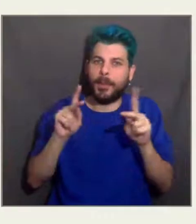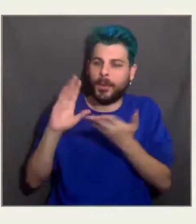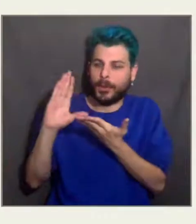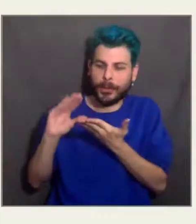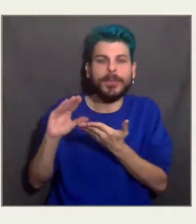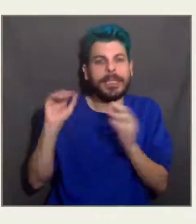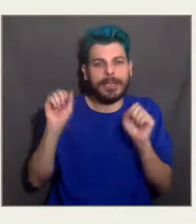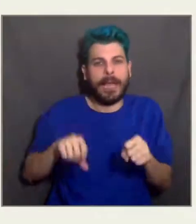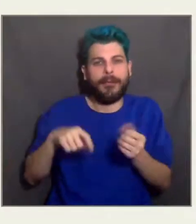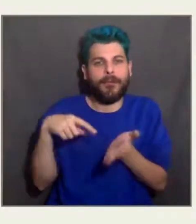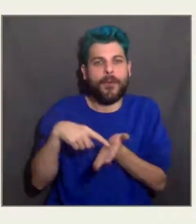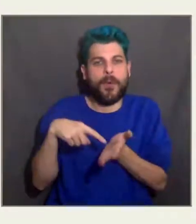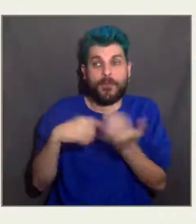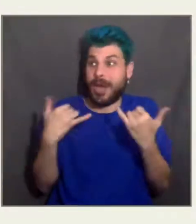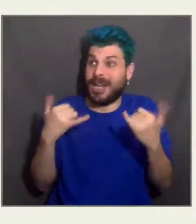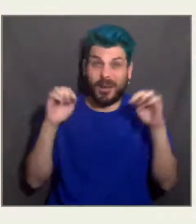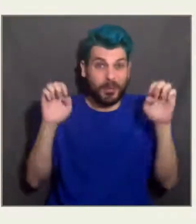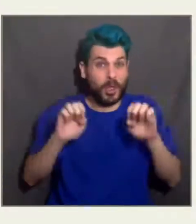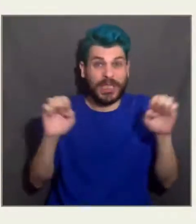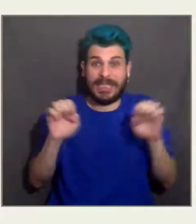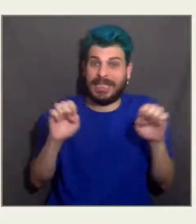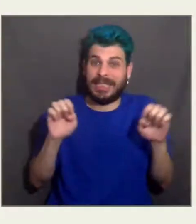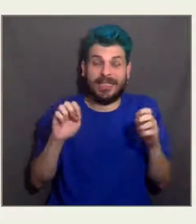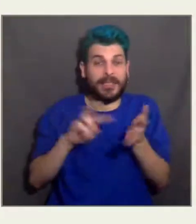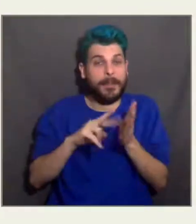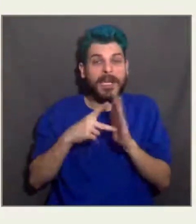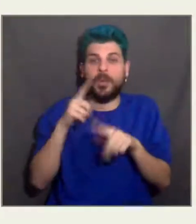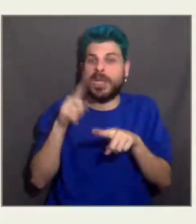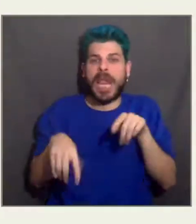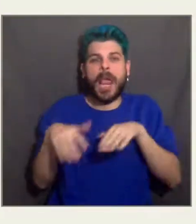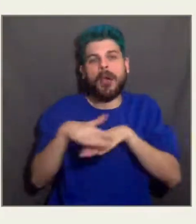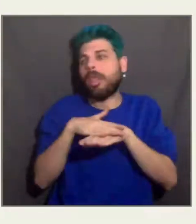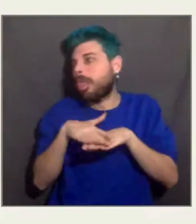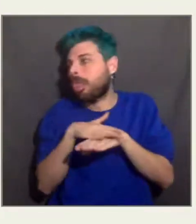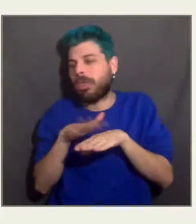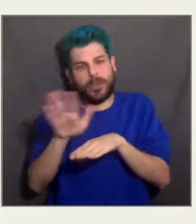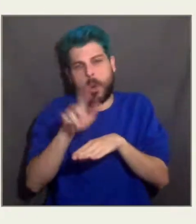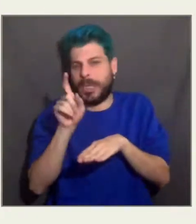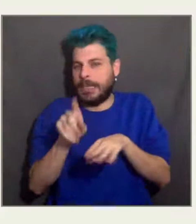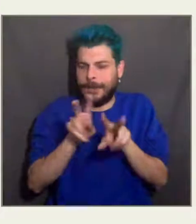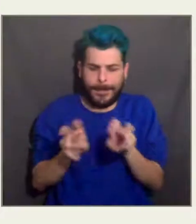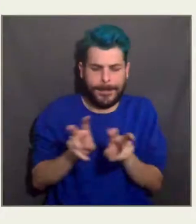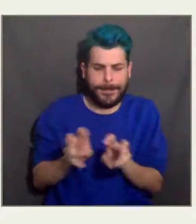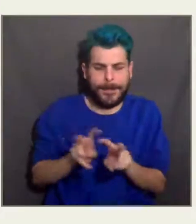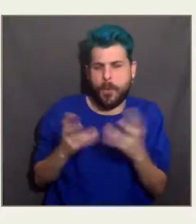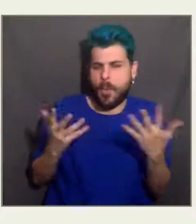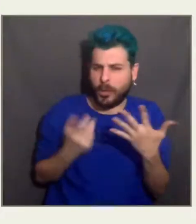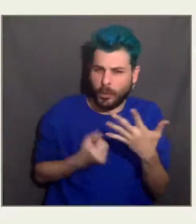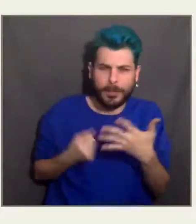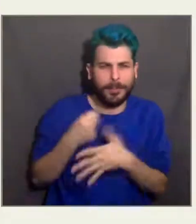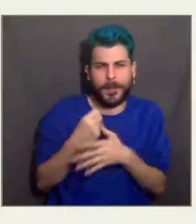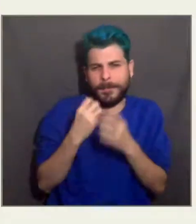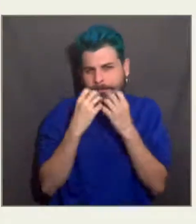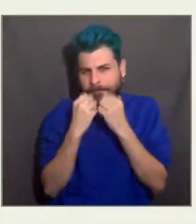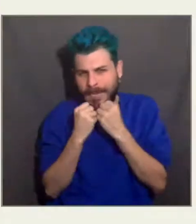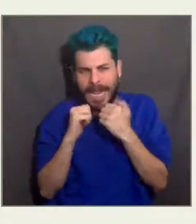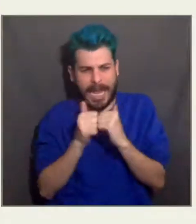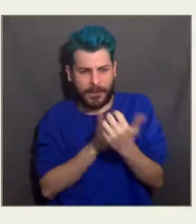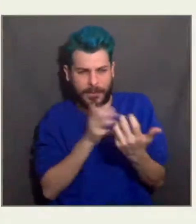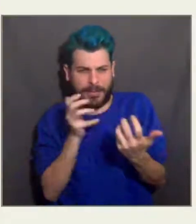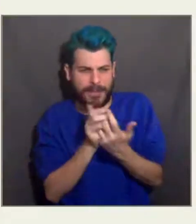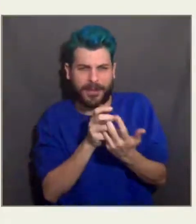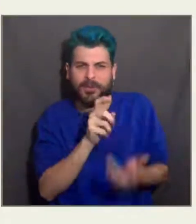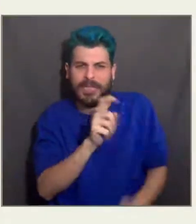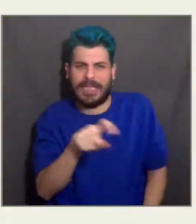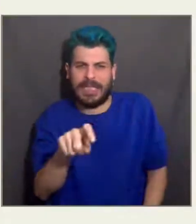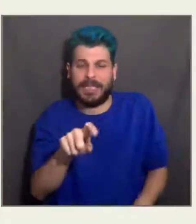emergency requires us to really look deep at what are our priorities right now, what do the people need, and how do we move forward? But we have really